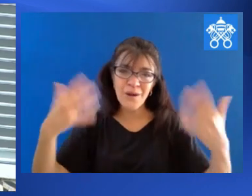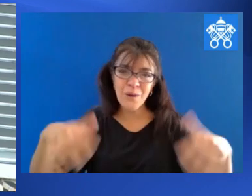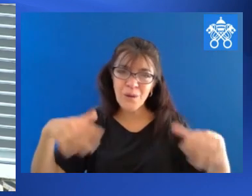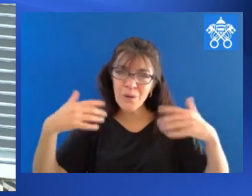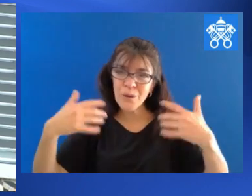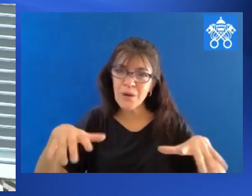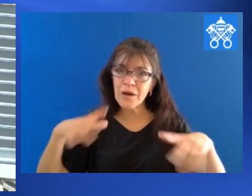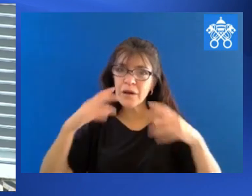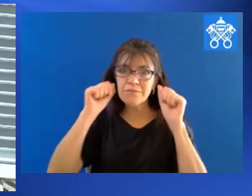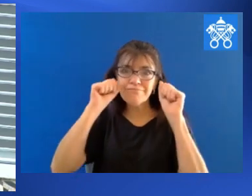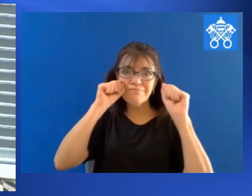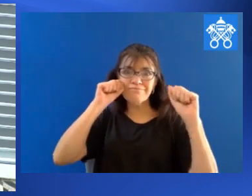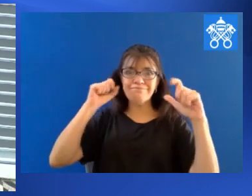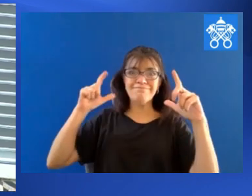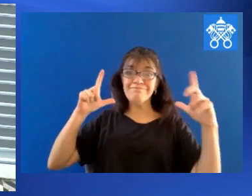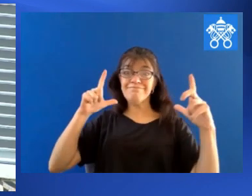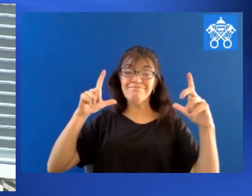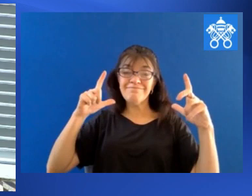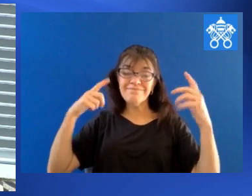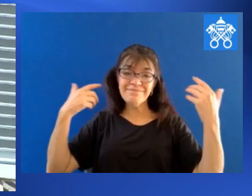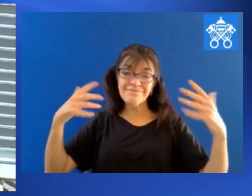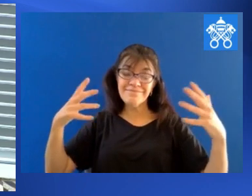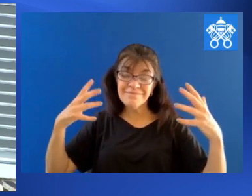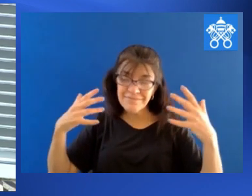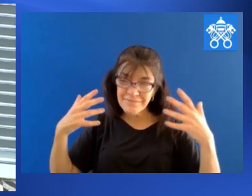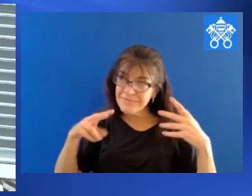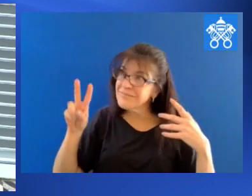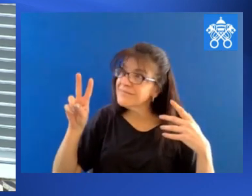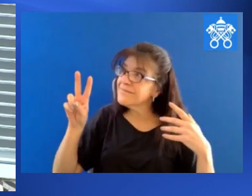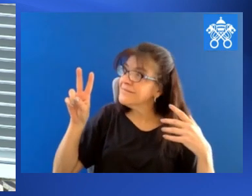What a surprise for the disciples.